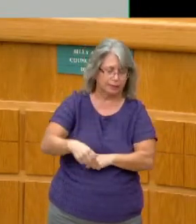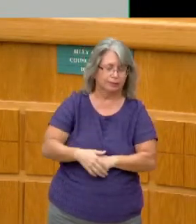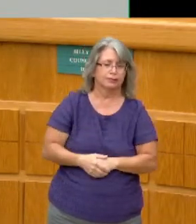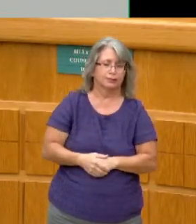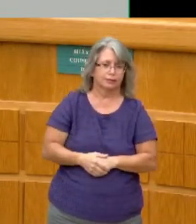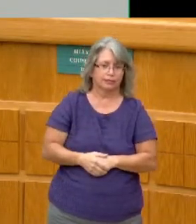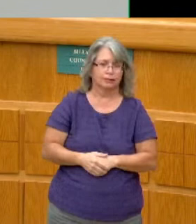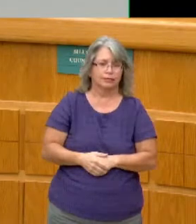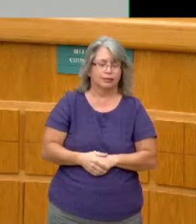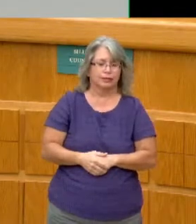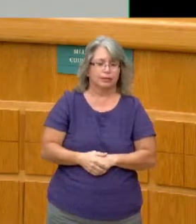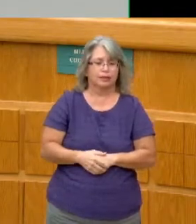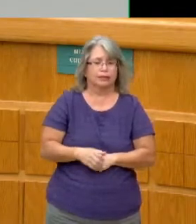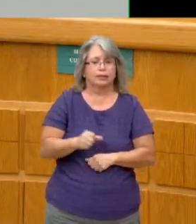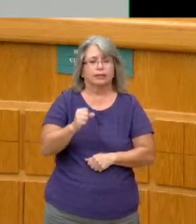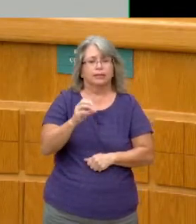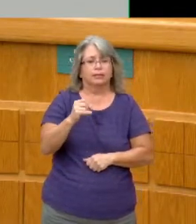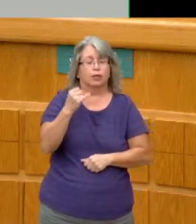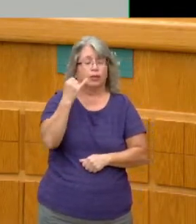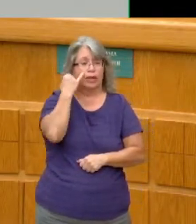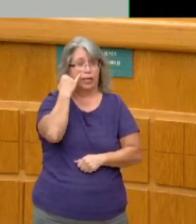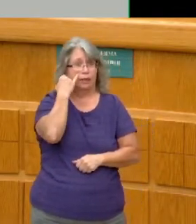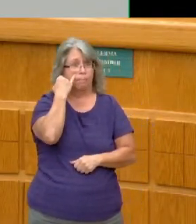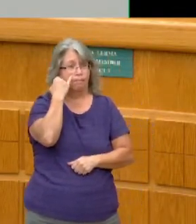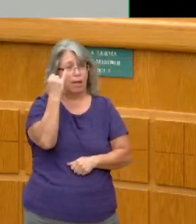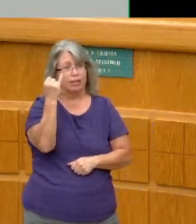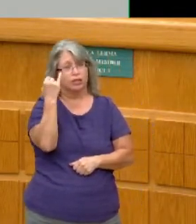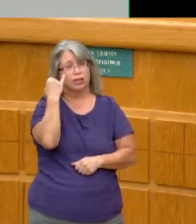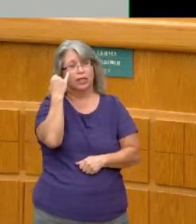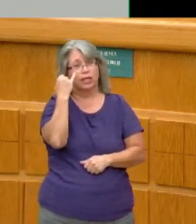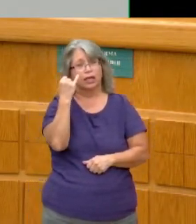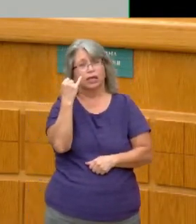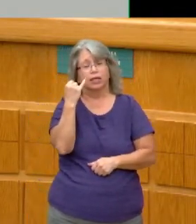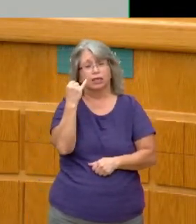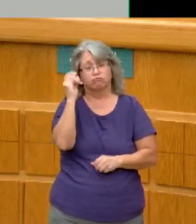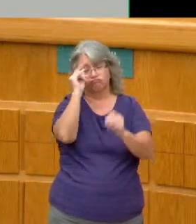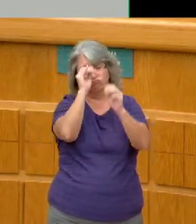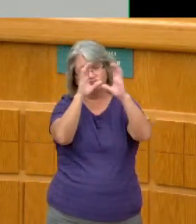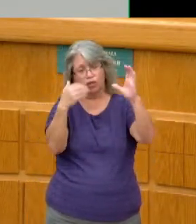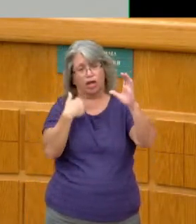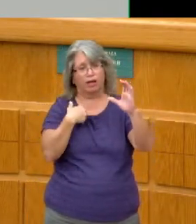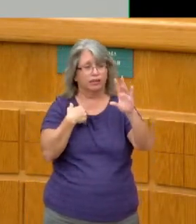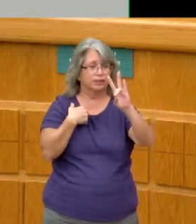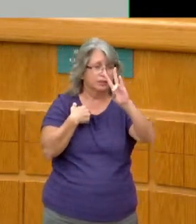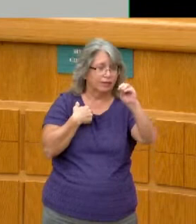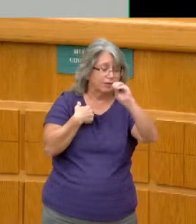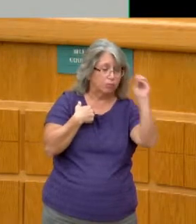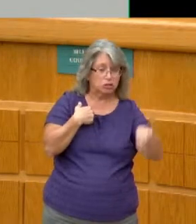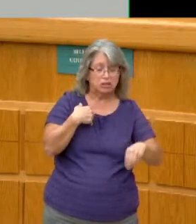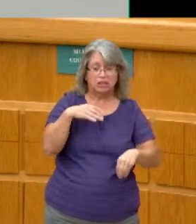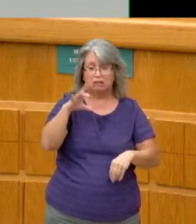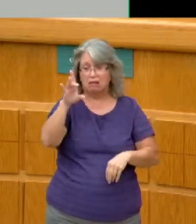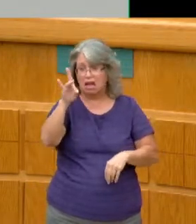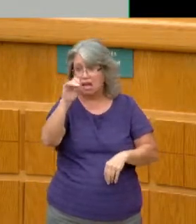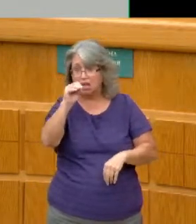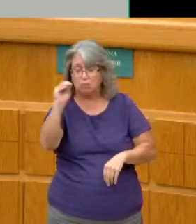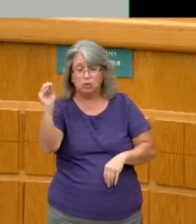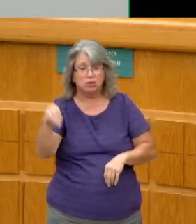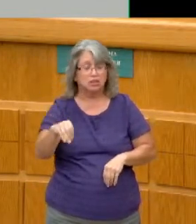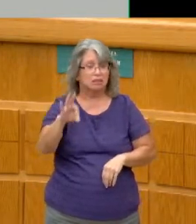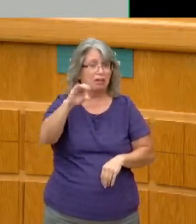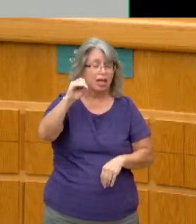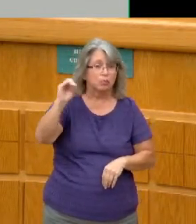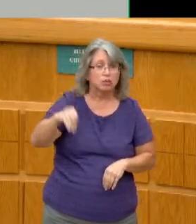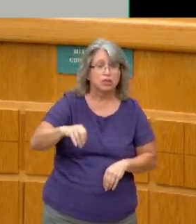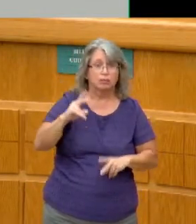had 70%, 80%, 90% of the people vaccinated. We wouldn't even call